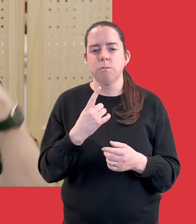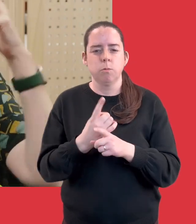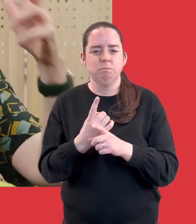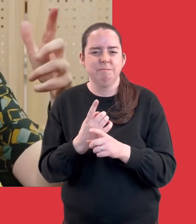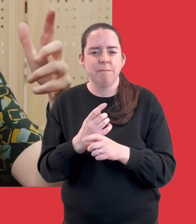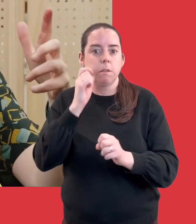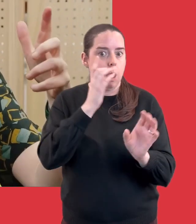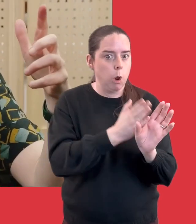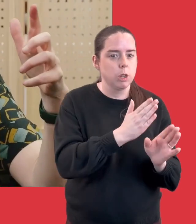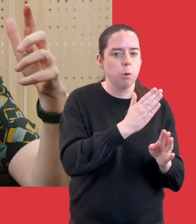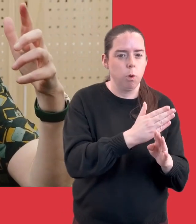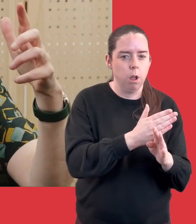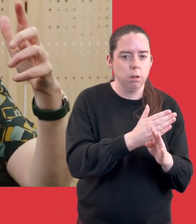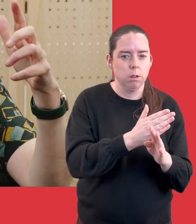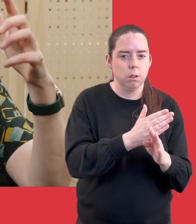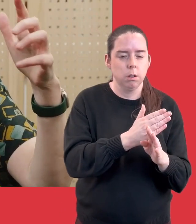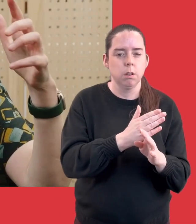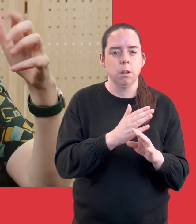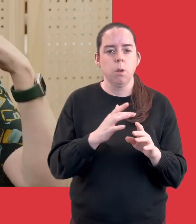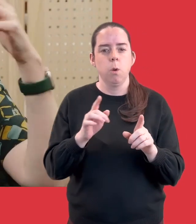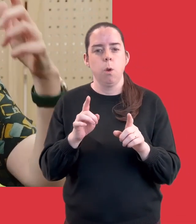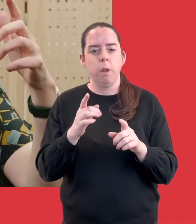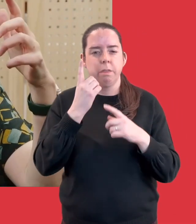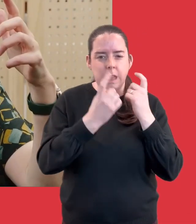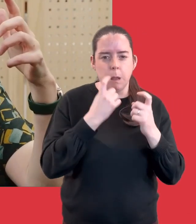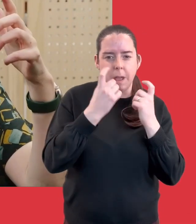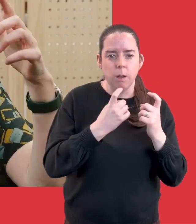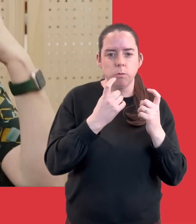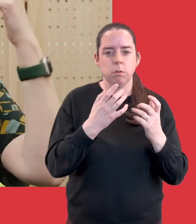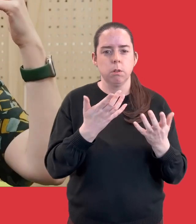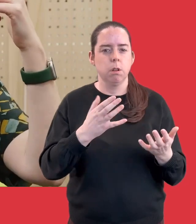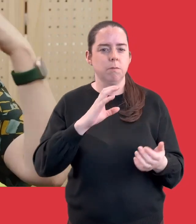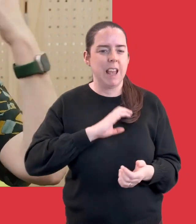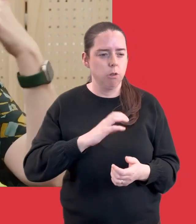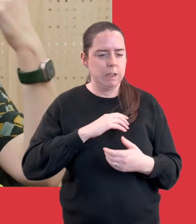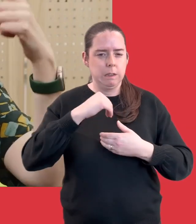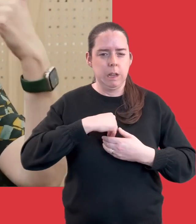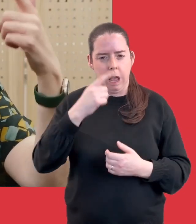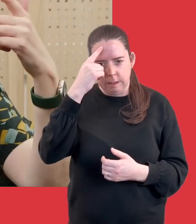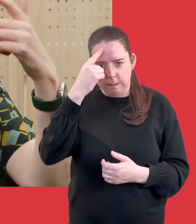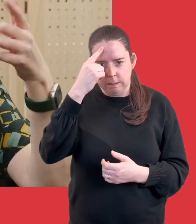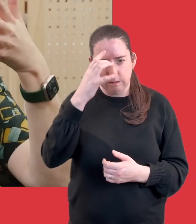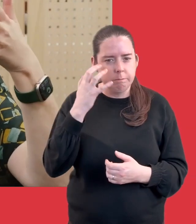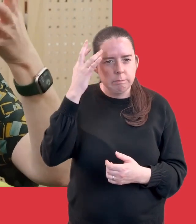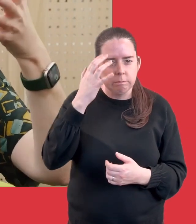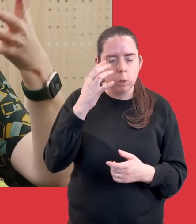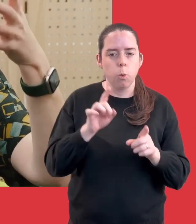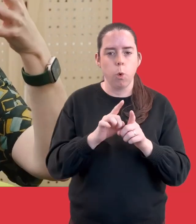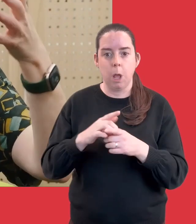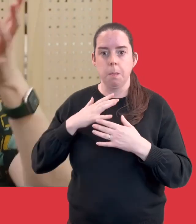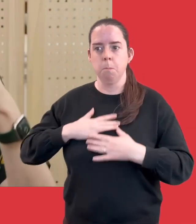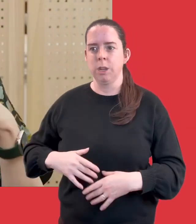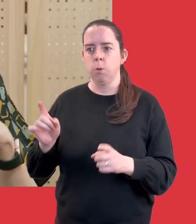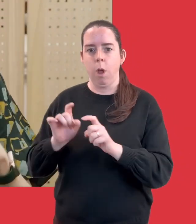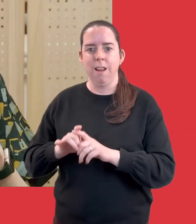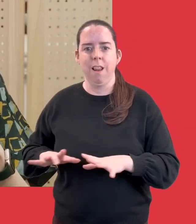the psychological work, and the work on thinking about what's going on inside the character, but also thinking about